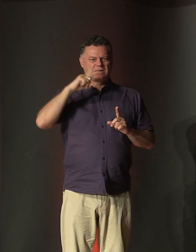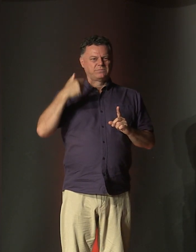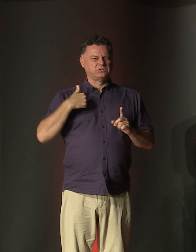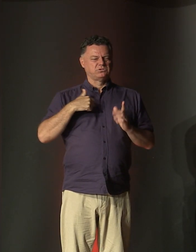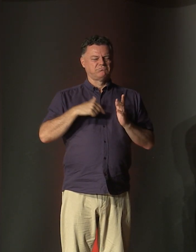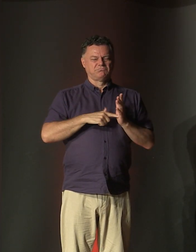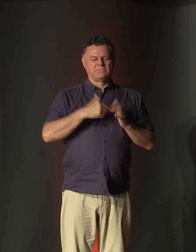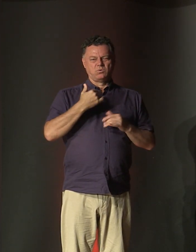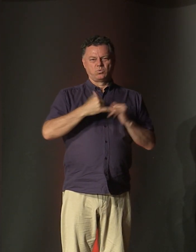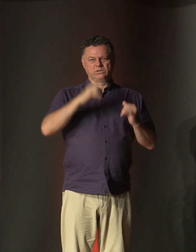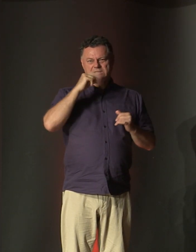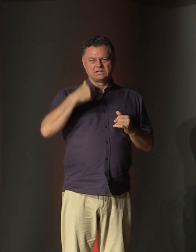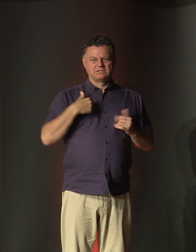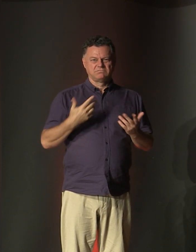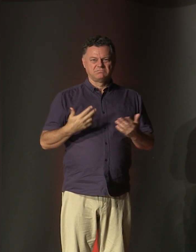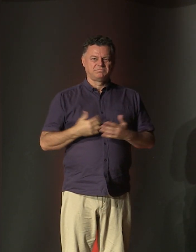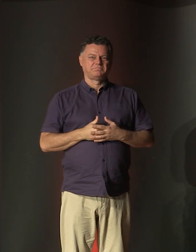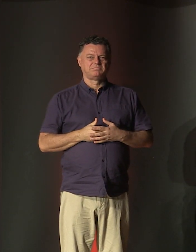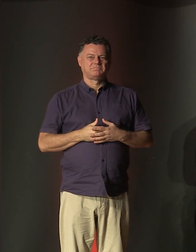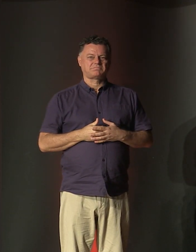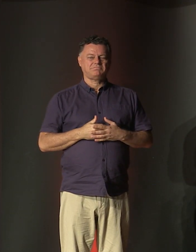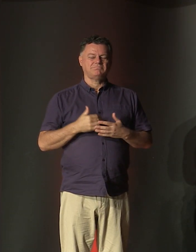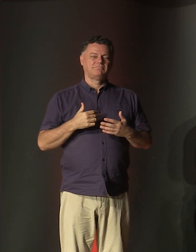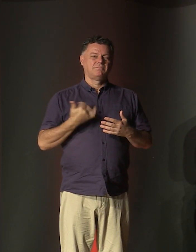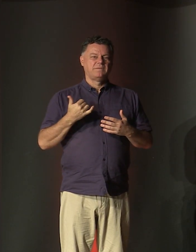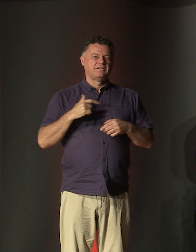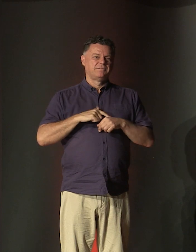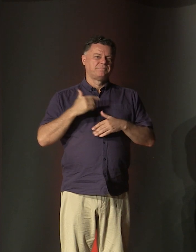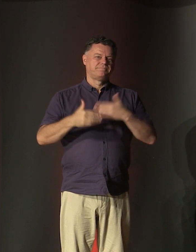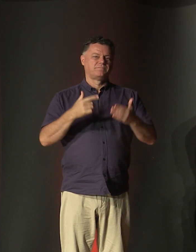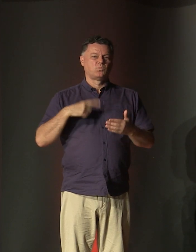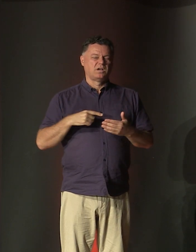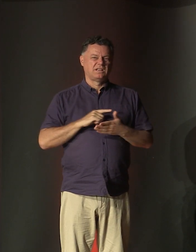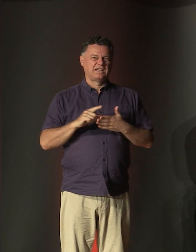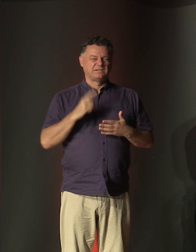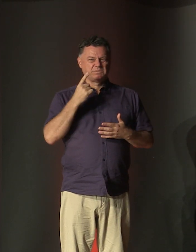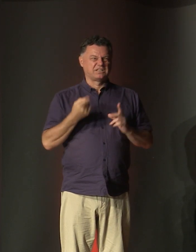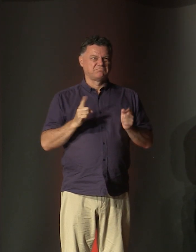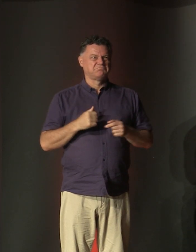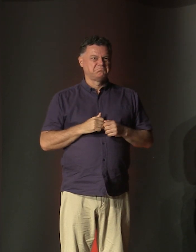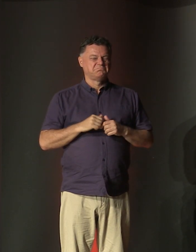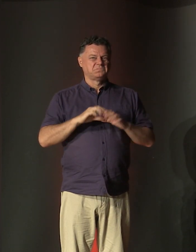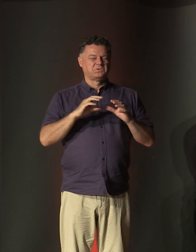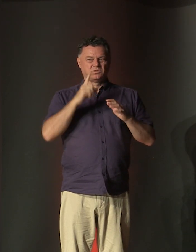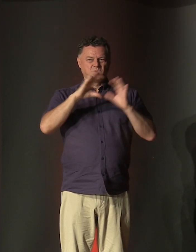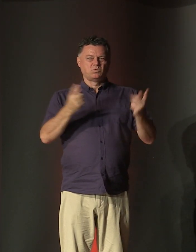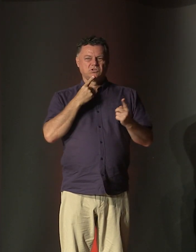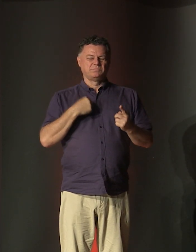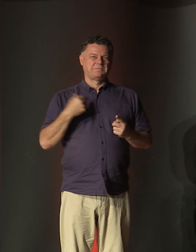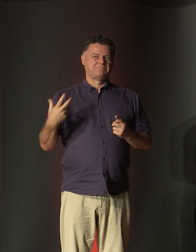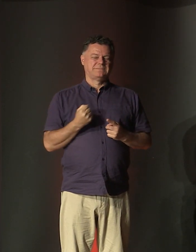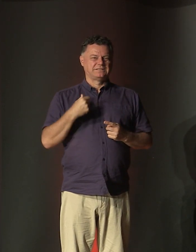stage, you might say, maybe these do apply to me. Maybe